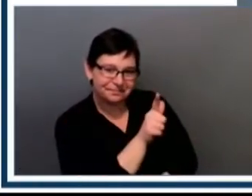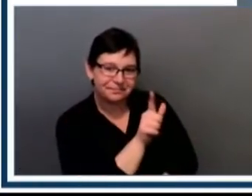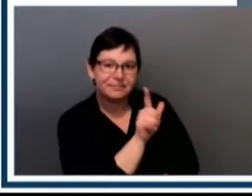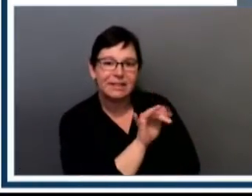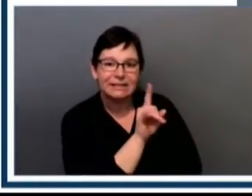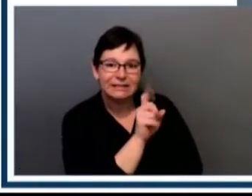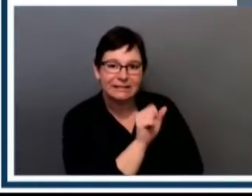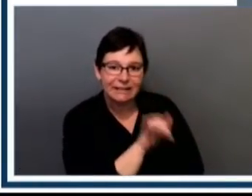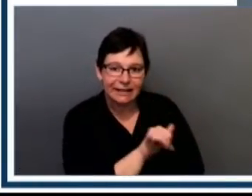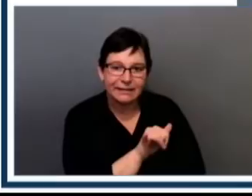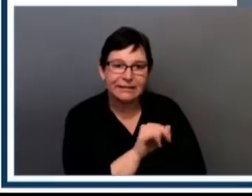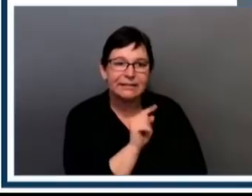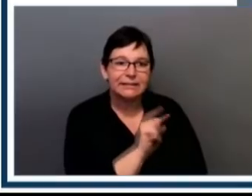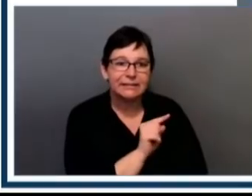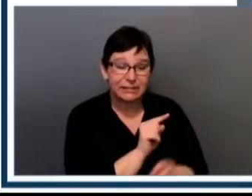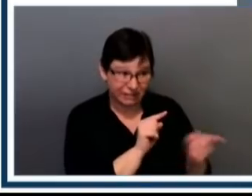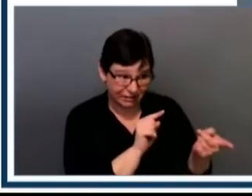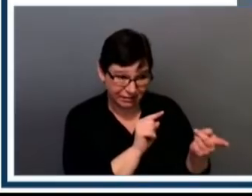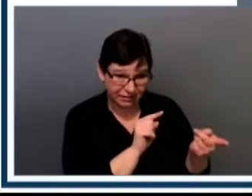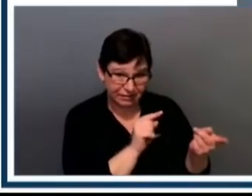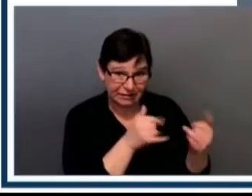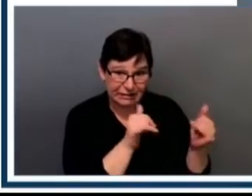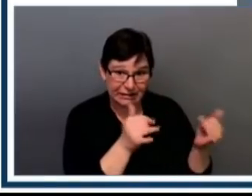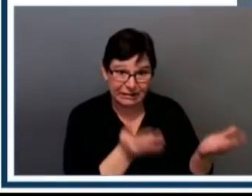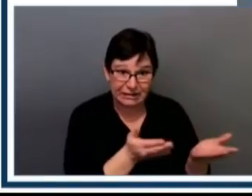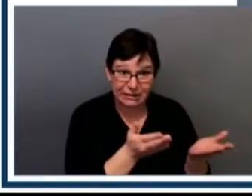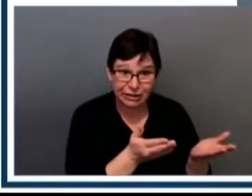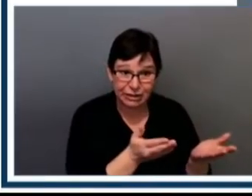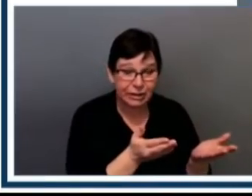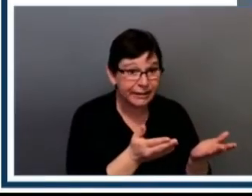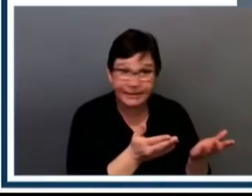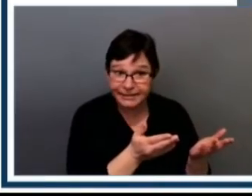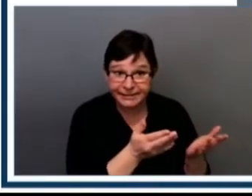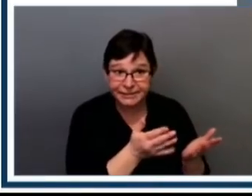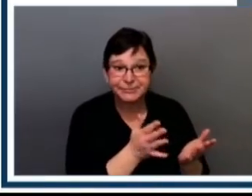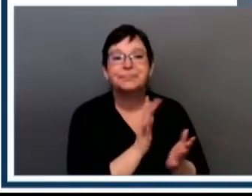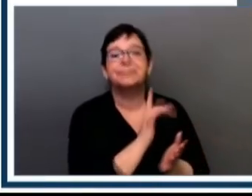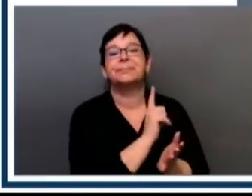We'll try again later. We'll go to Pat Healy from the Laker. Go ahead, Pat.